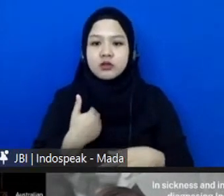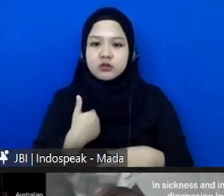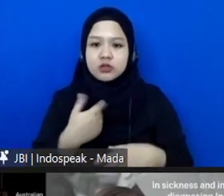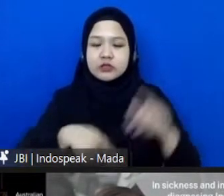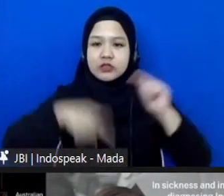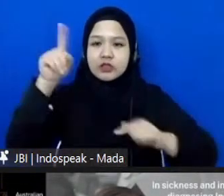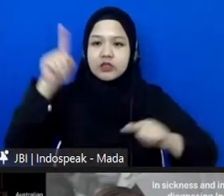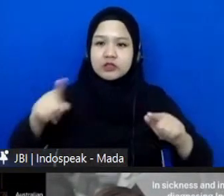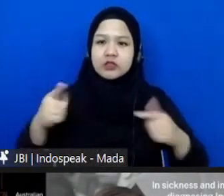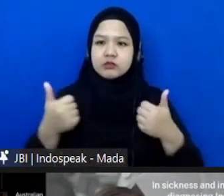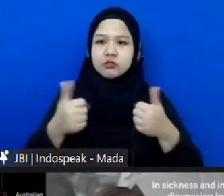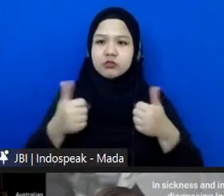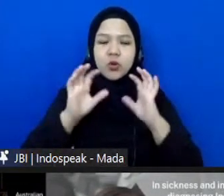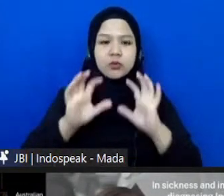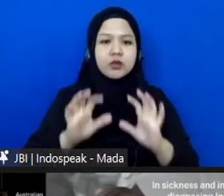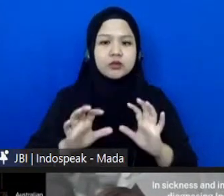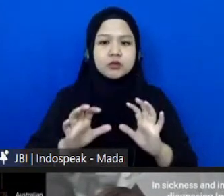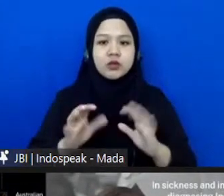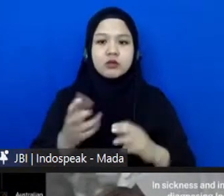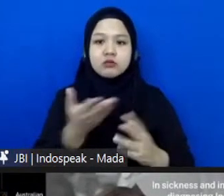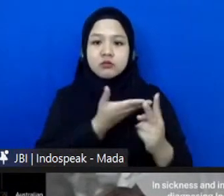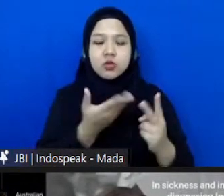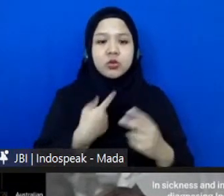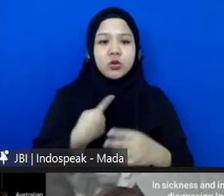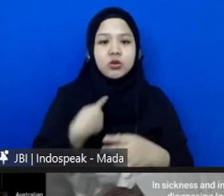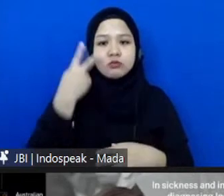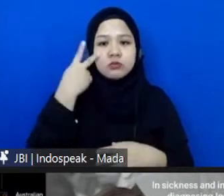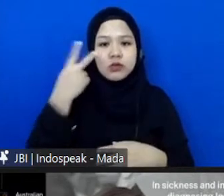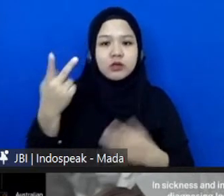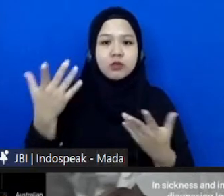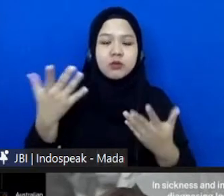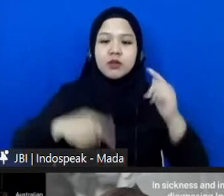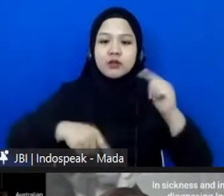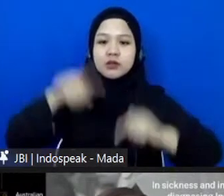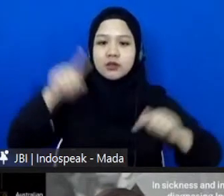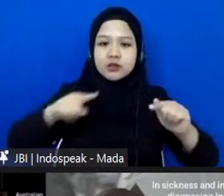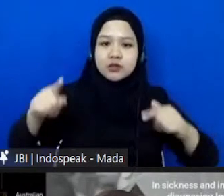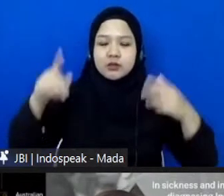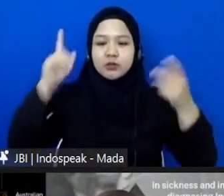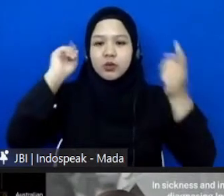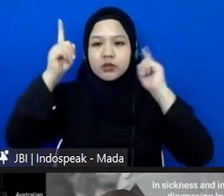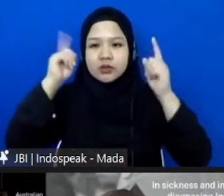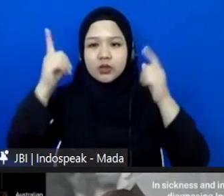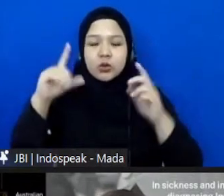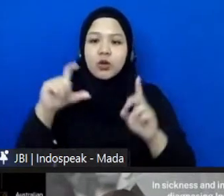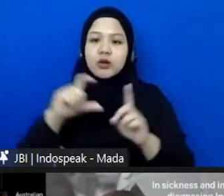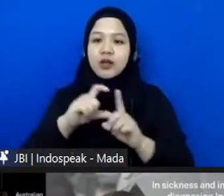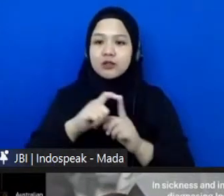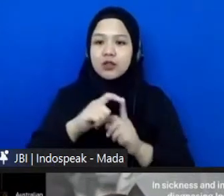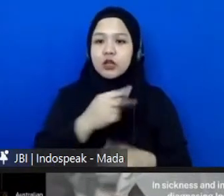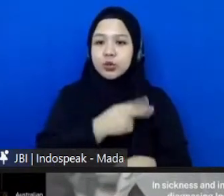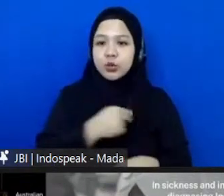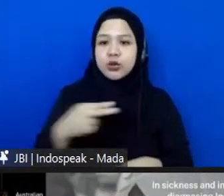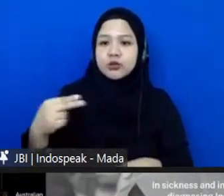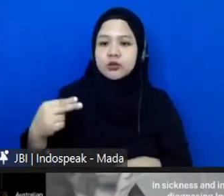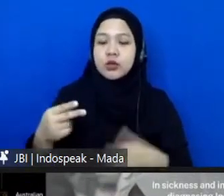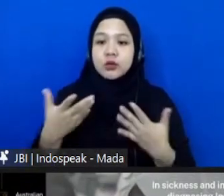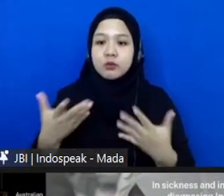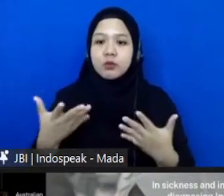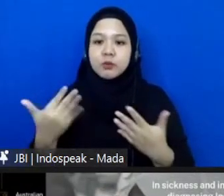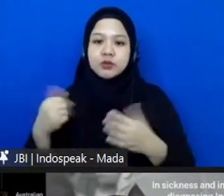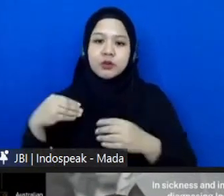you both please comment on the politics of statistics or health data in Indonesia and how these could impact